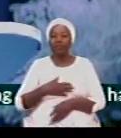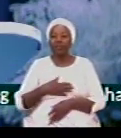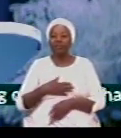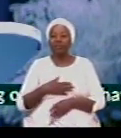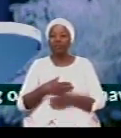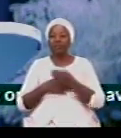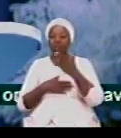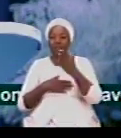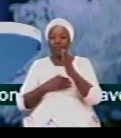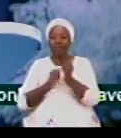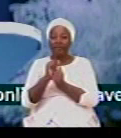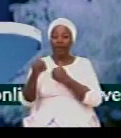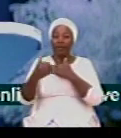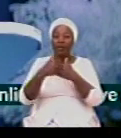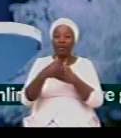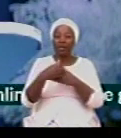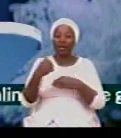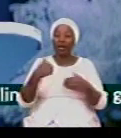over there?